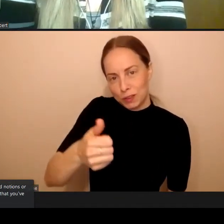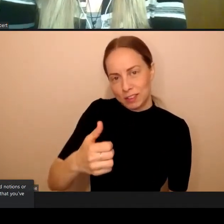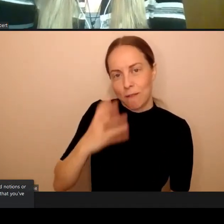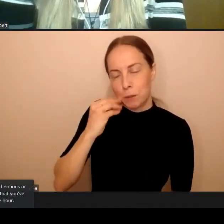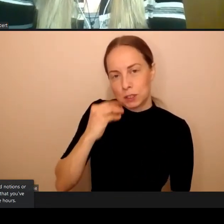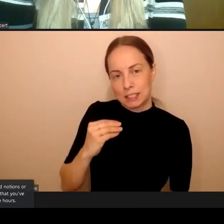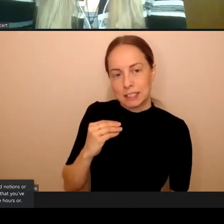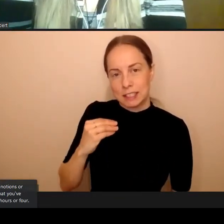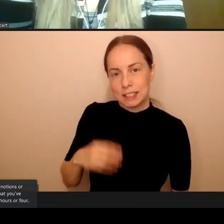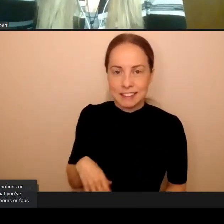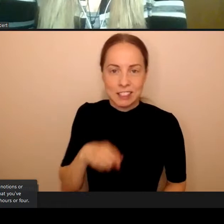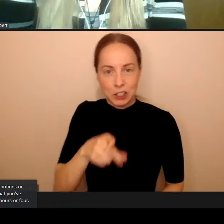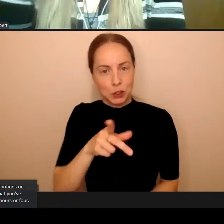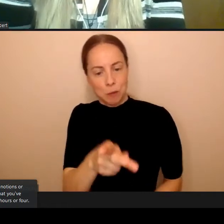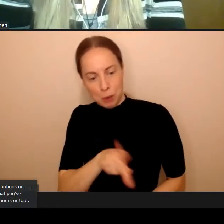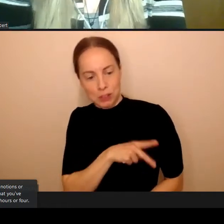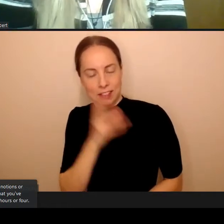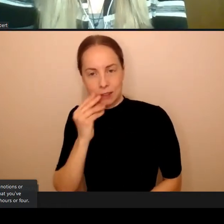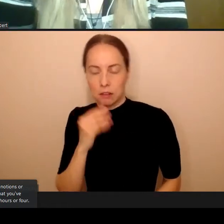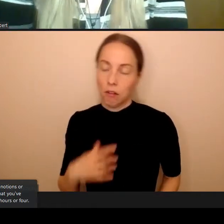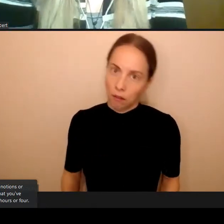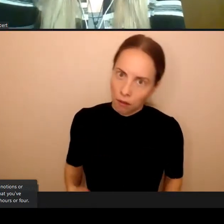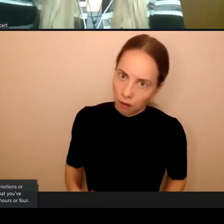3 hours or 4.